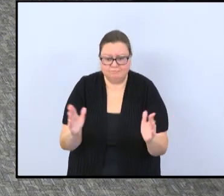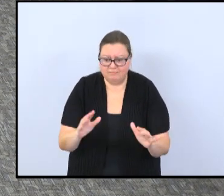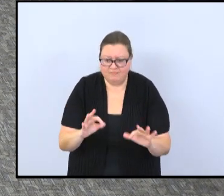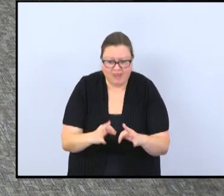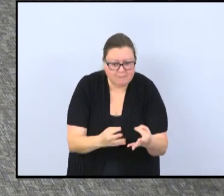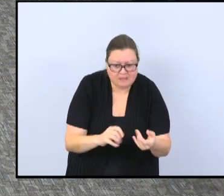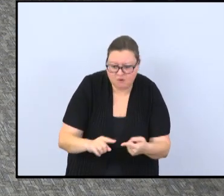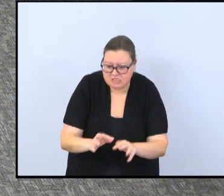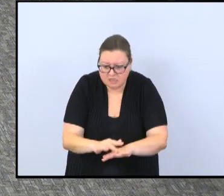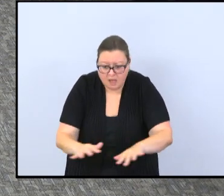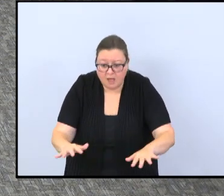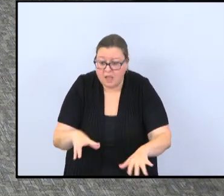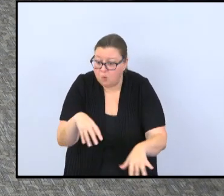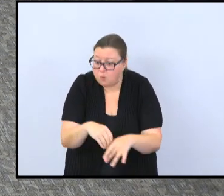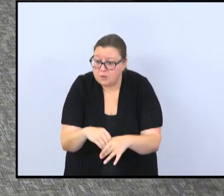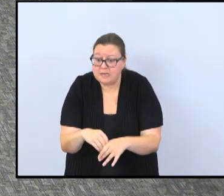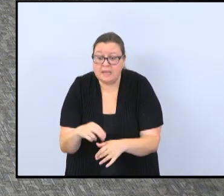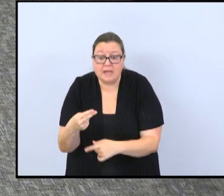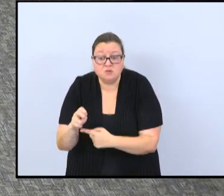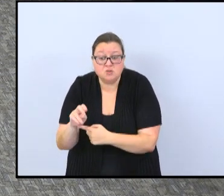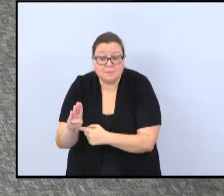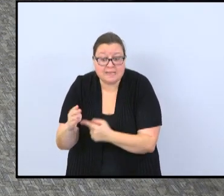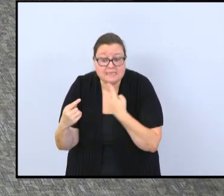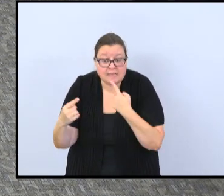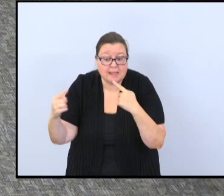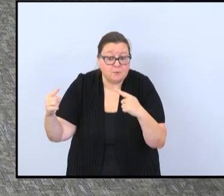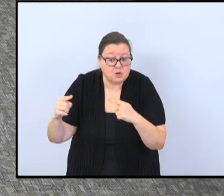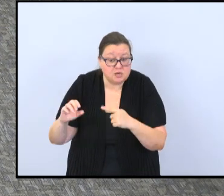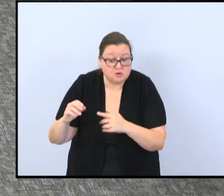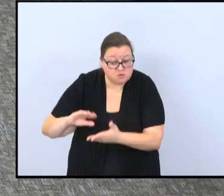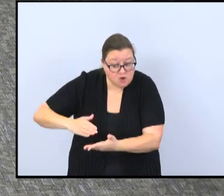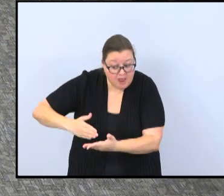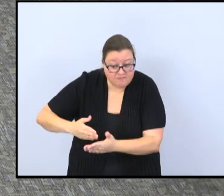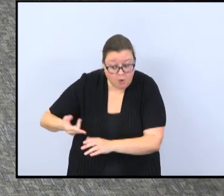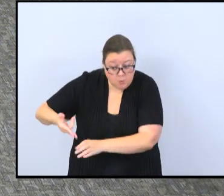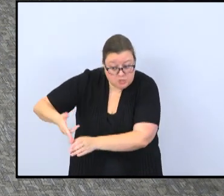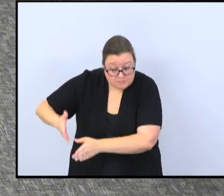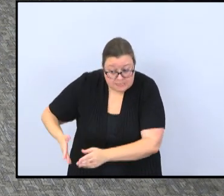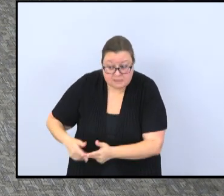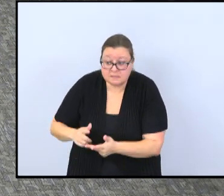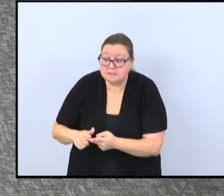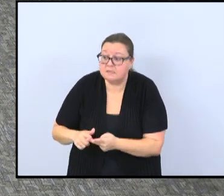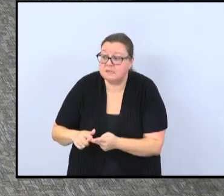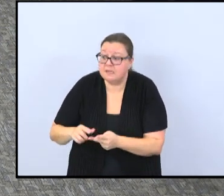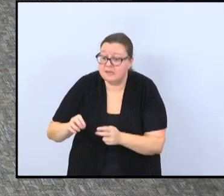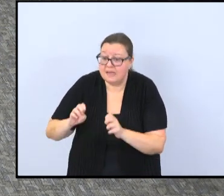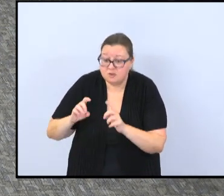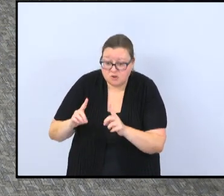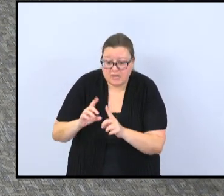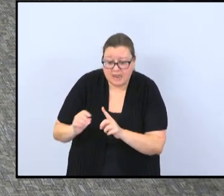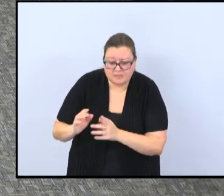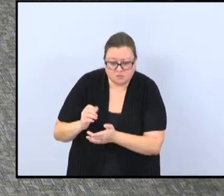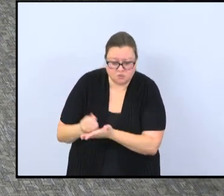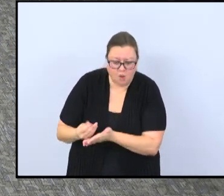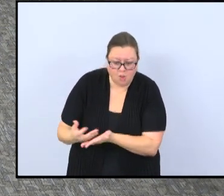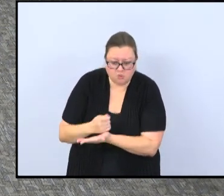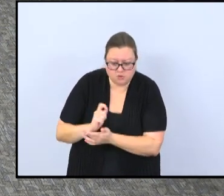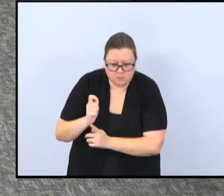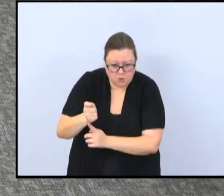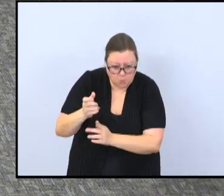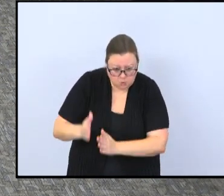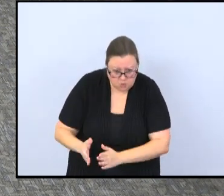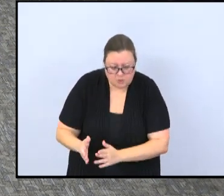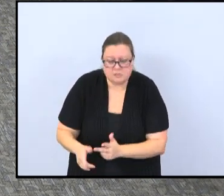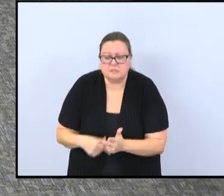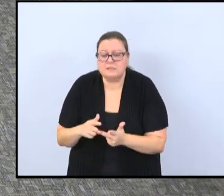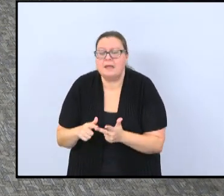including HEB Celebrity Chef participants, Dr. Susan Kincannon, future educator scholarship donor, South Waco